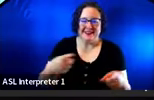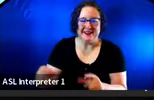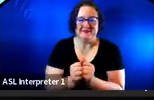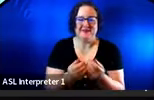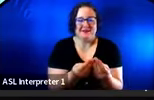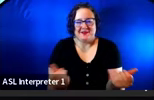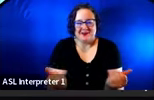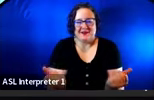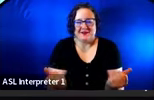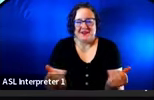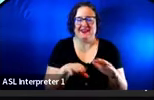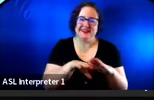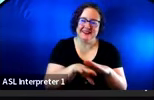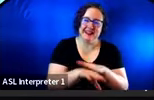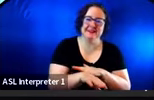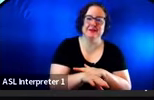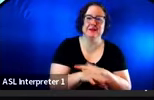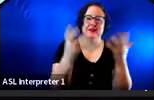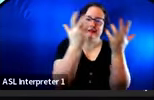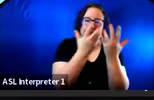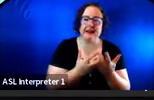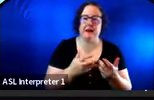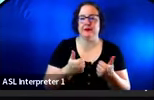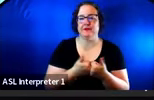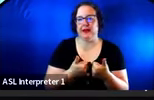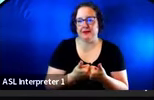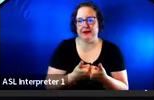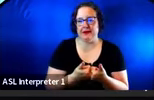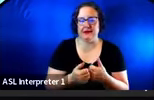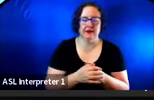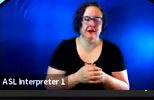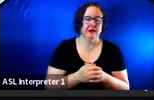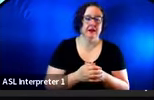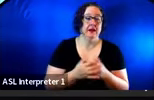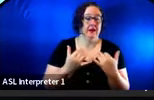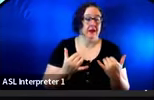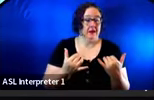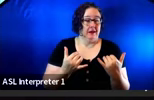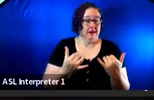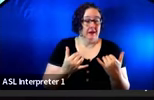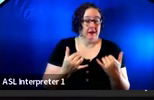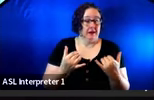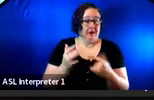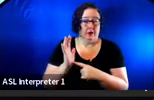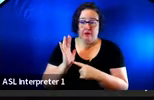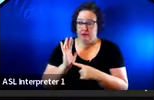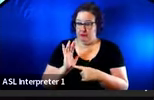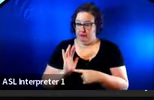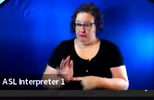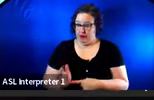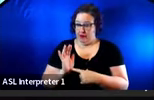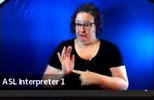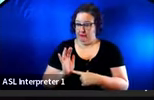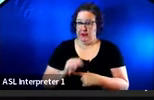solving, you know, accessibility and adaptive gaming. With that, I think we have about 5 minutes if we reserve the